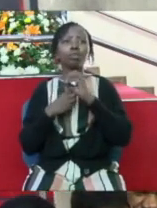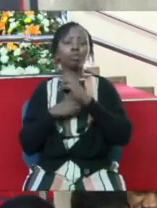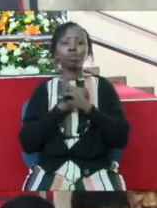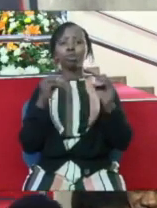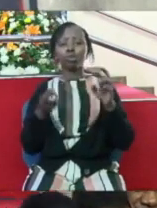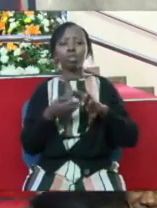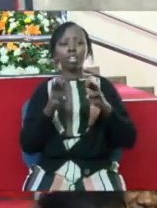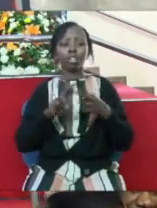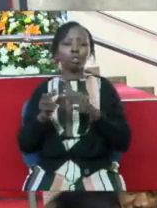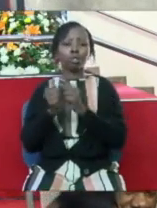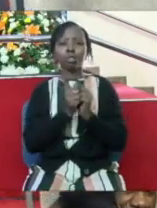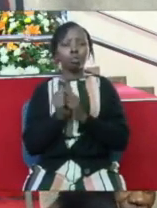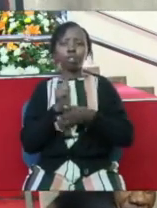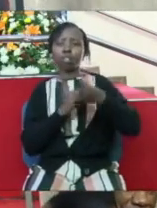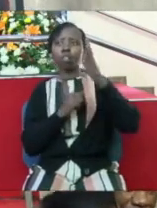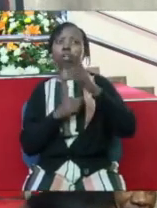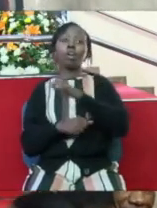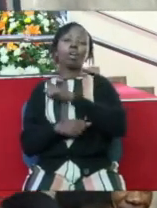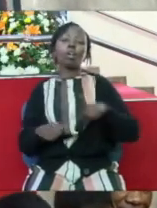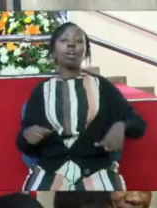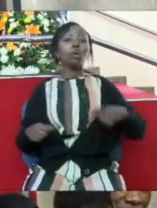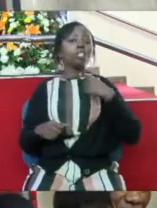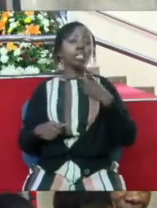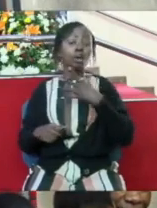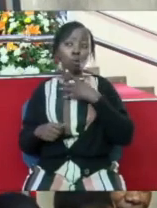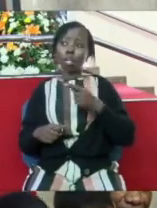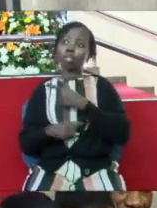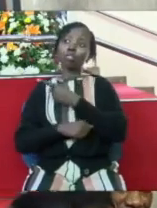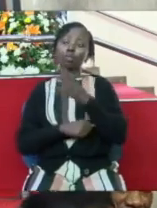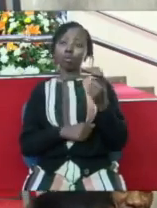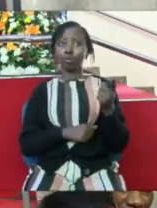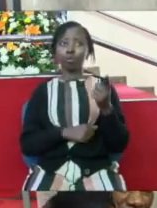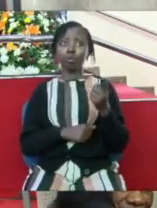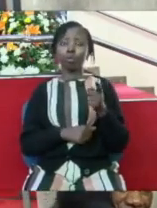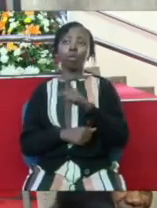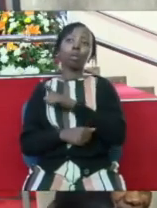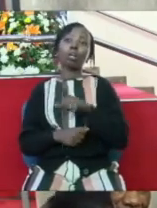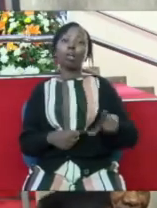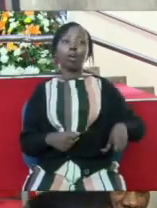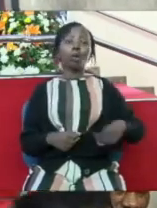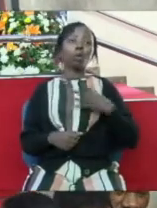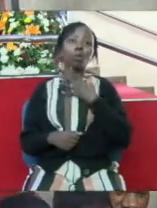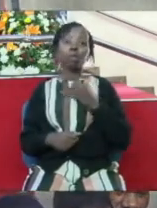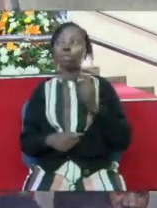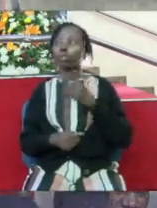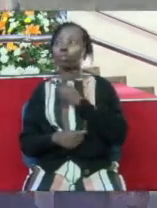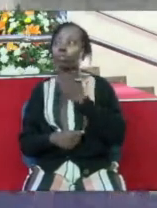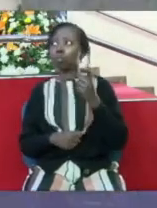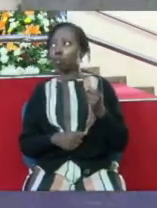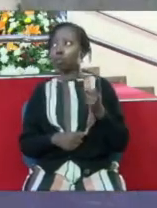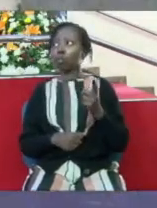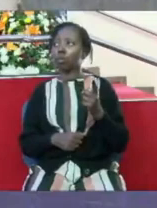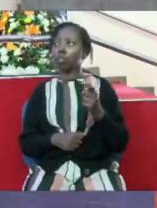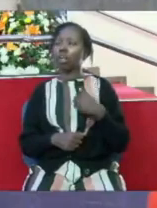The Lord is saying, it is you I want. Mungu anasema ni wewe nahitaji. It is you I want. Ni wewe nahitaji. I love you,